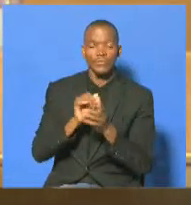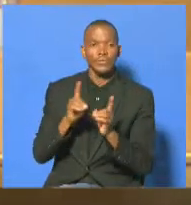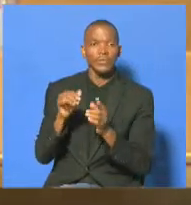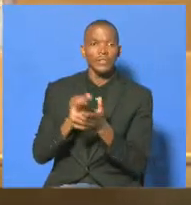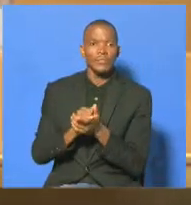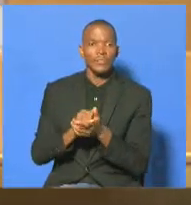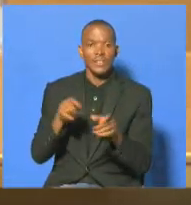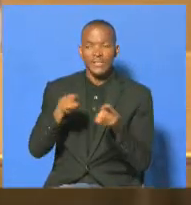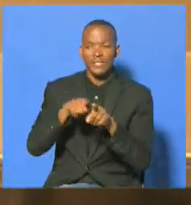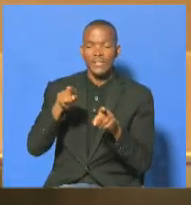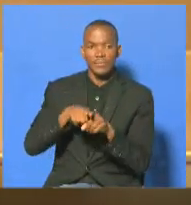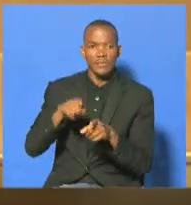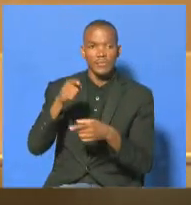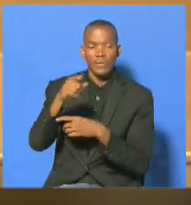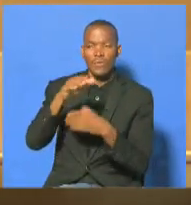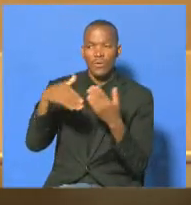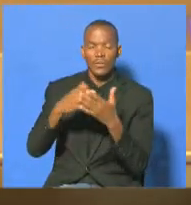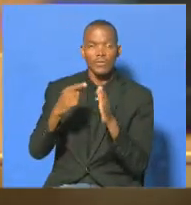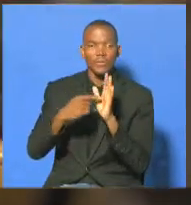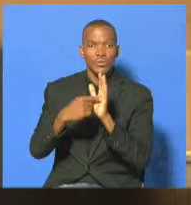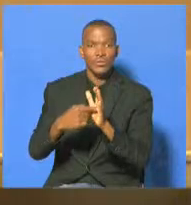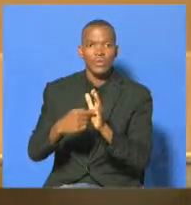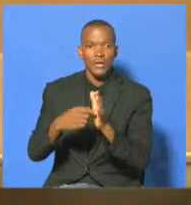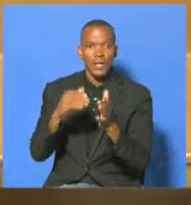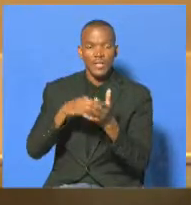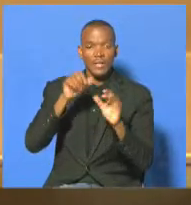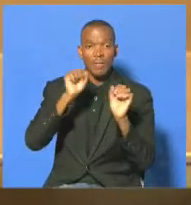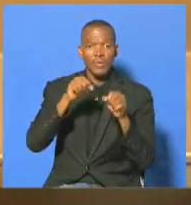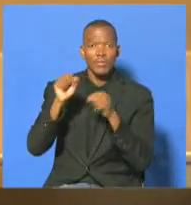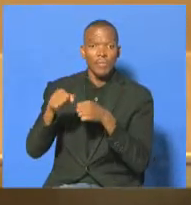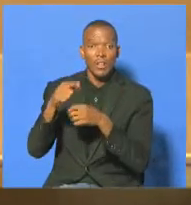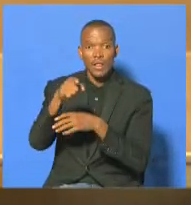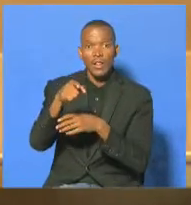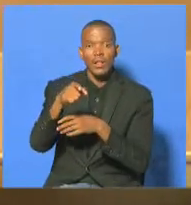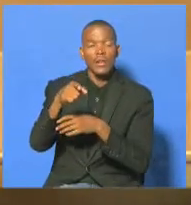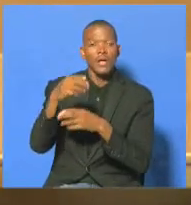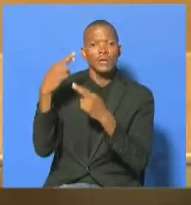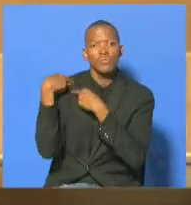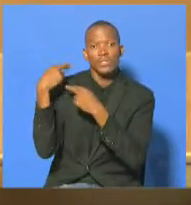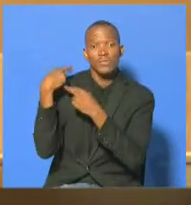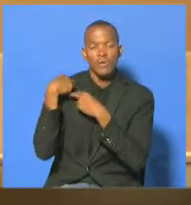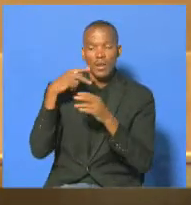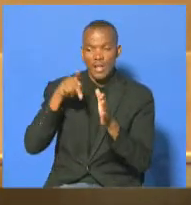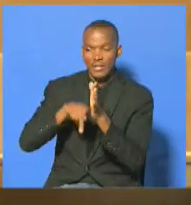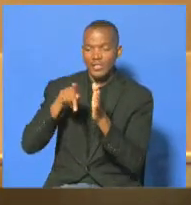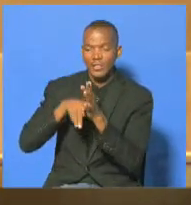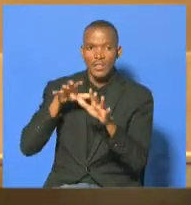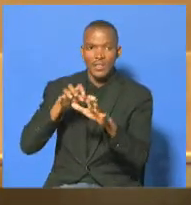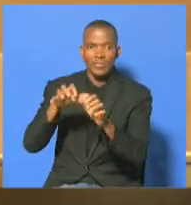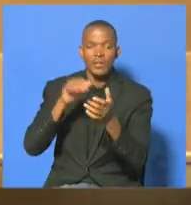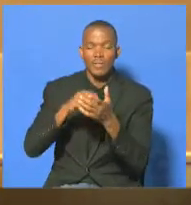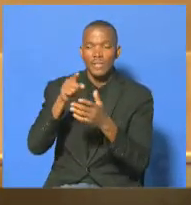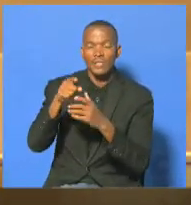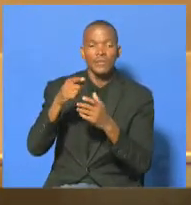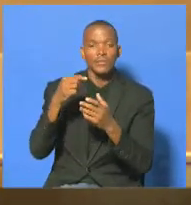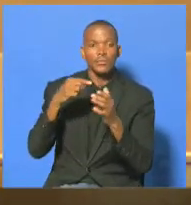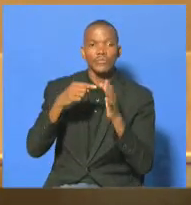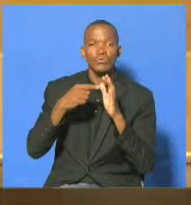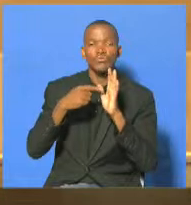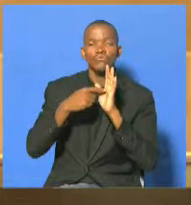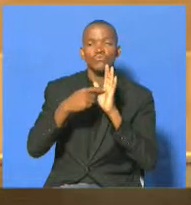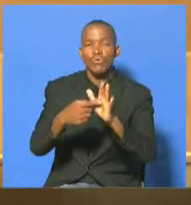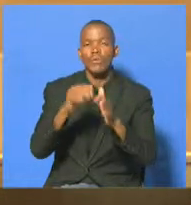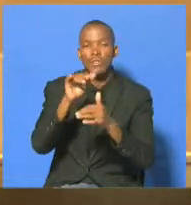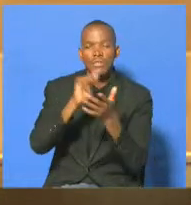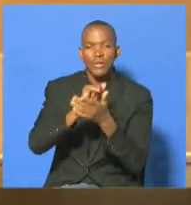As science shows, responsible hunting activity is contributing positively to sustain